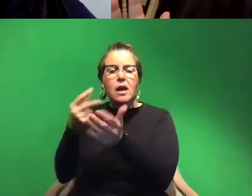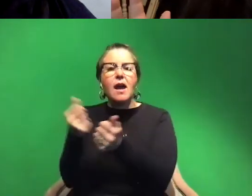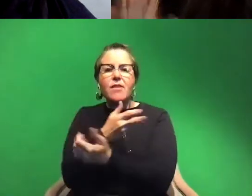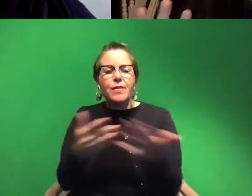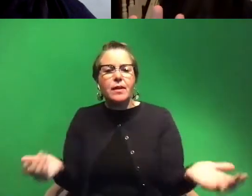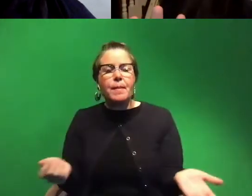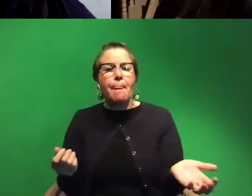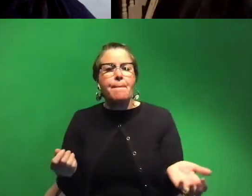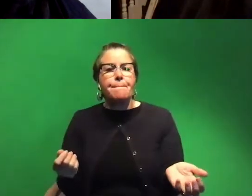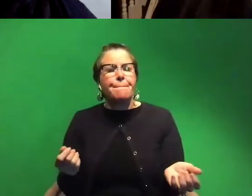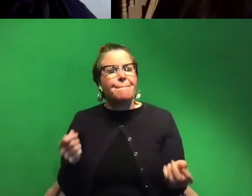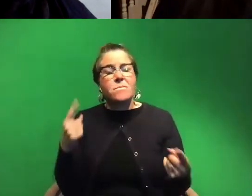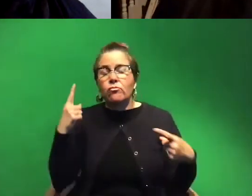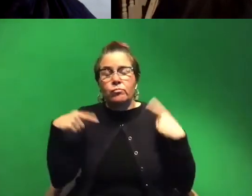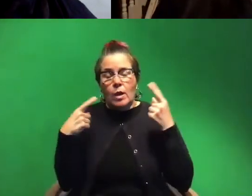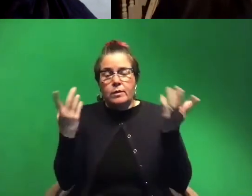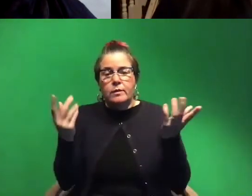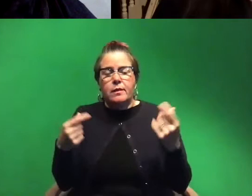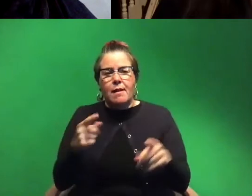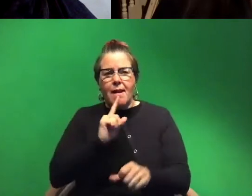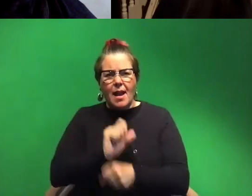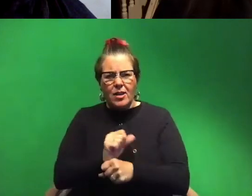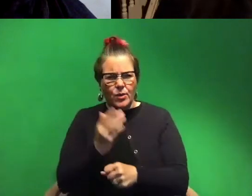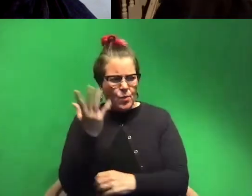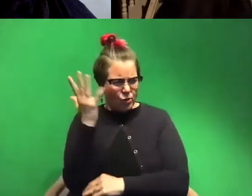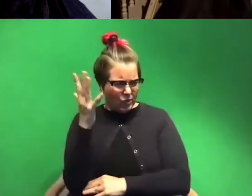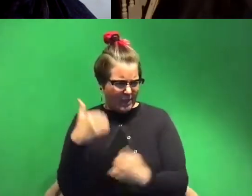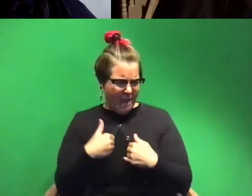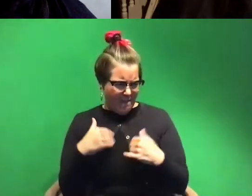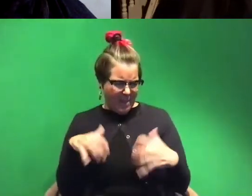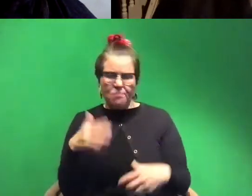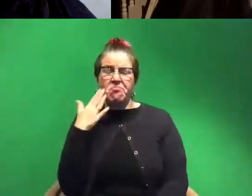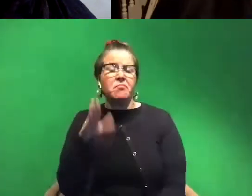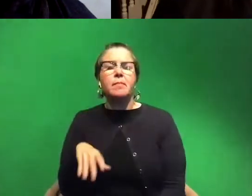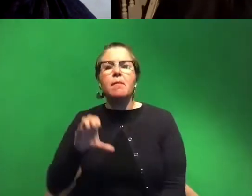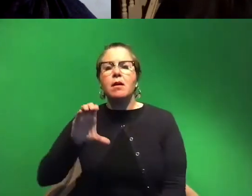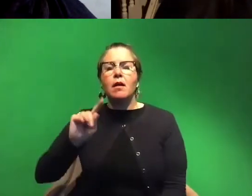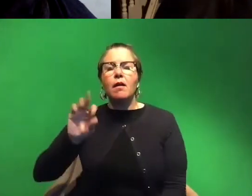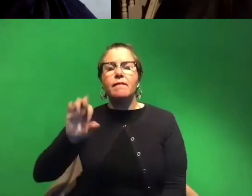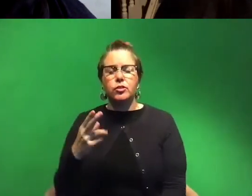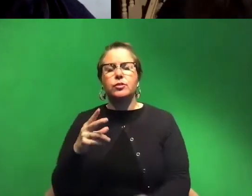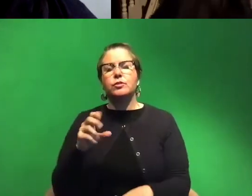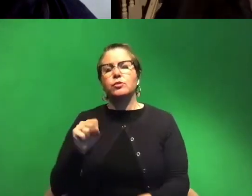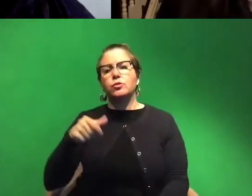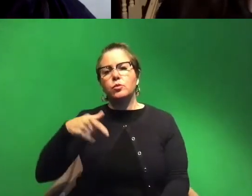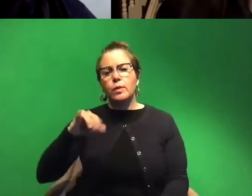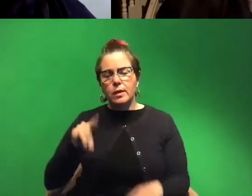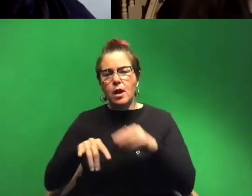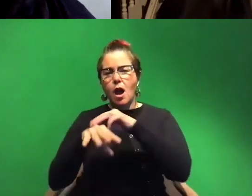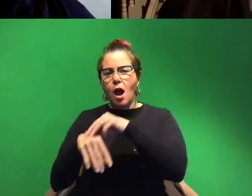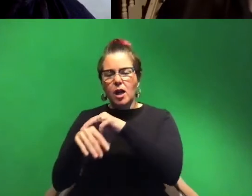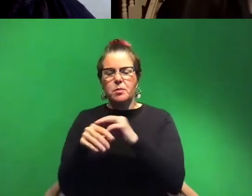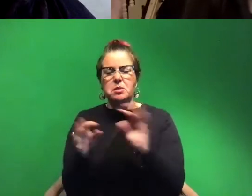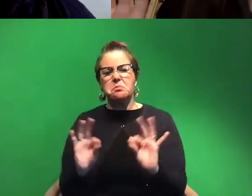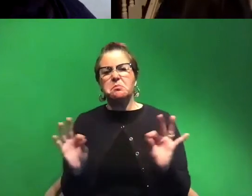it's wild. I don't actually know why trees have that, but cuttlefish and squid and octopus, they're not that bad. They don't